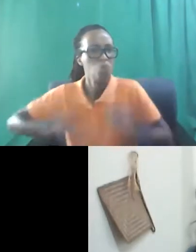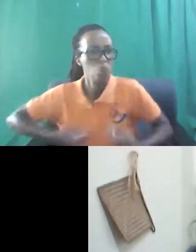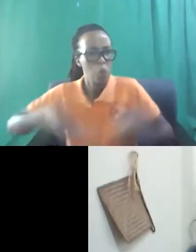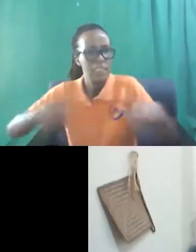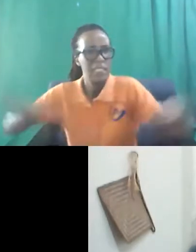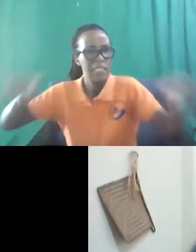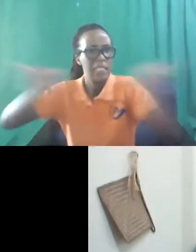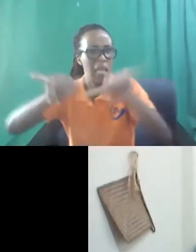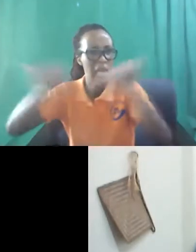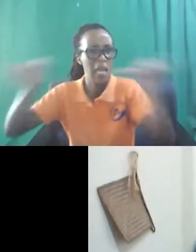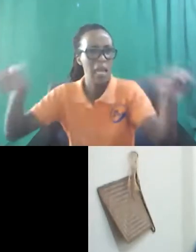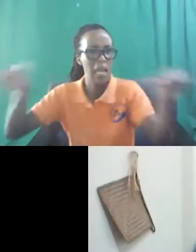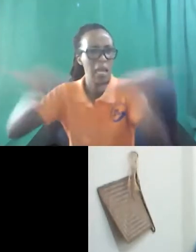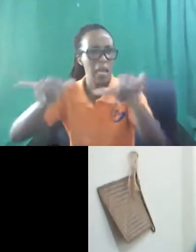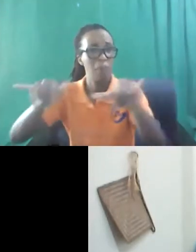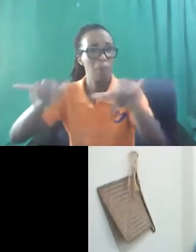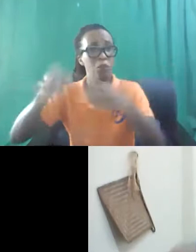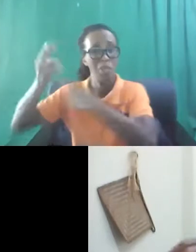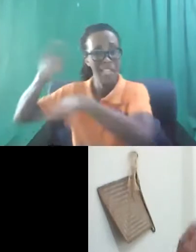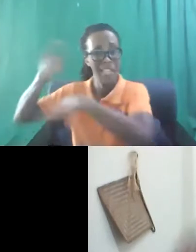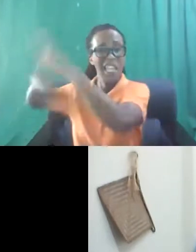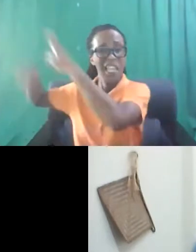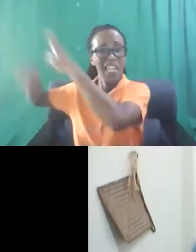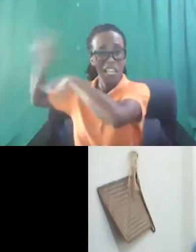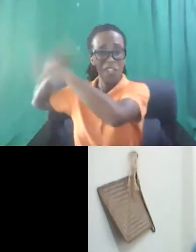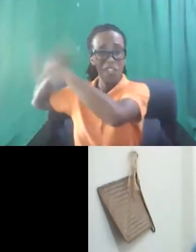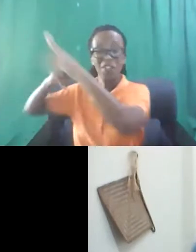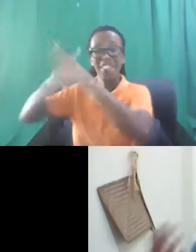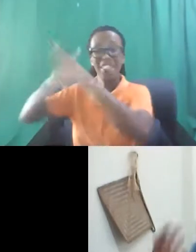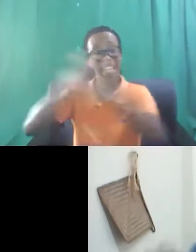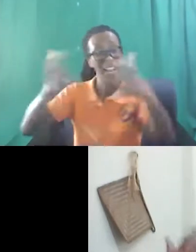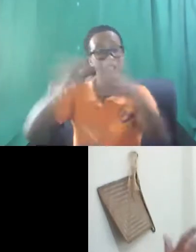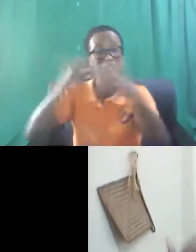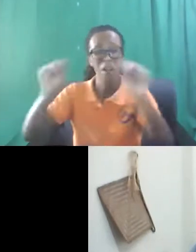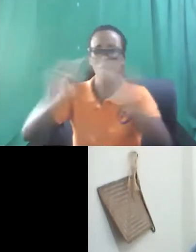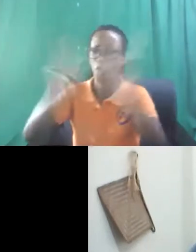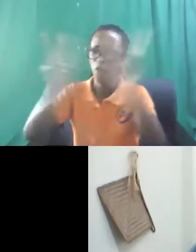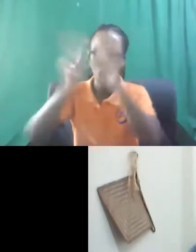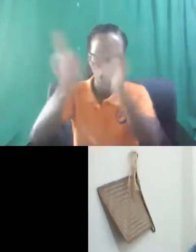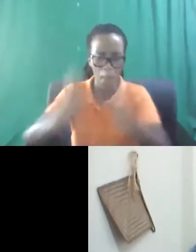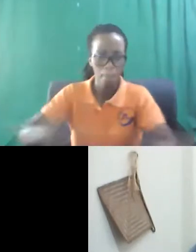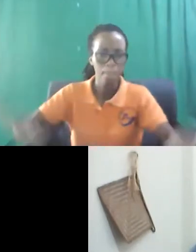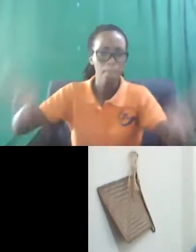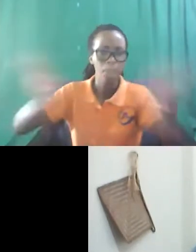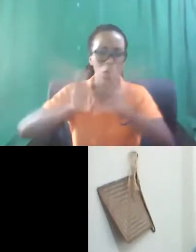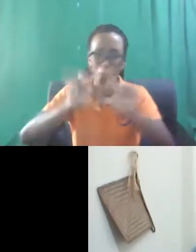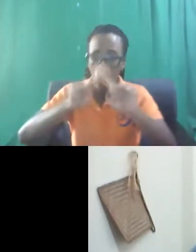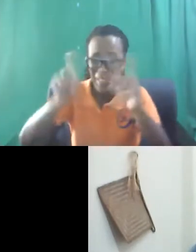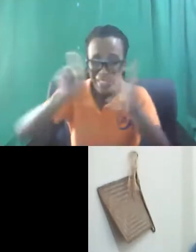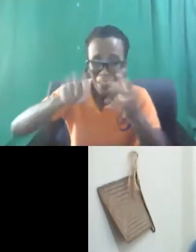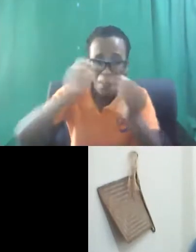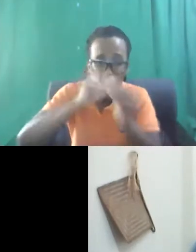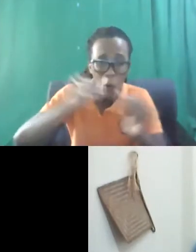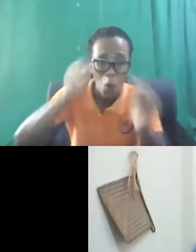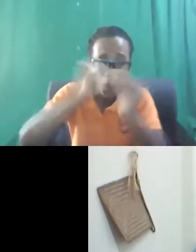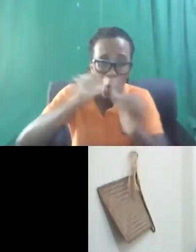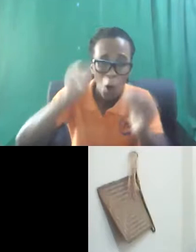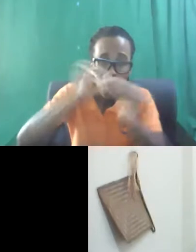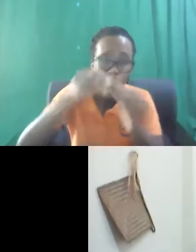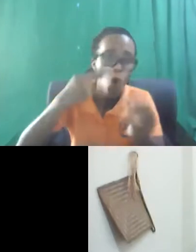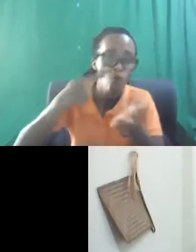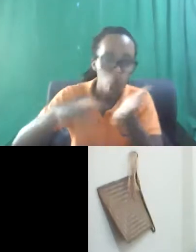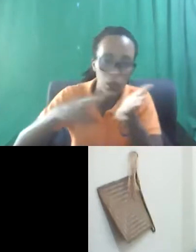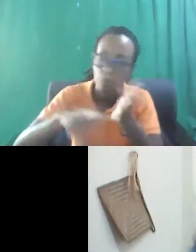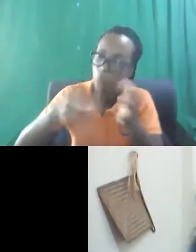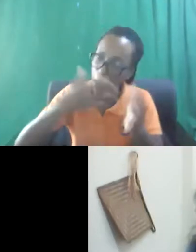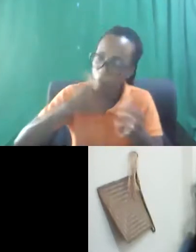say historically, the field has been extremely important, but there's still so much to do. So that's why it's important to keep going, keep